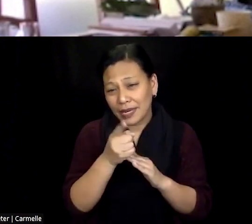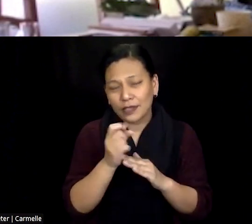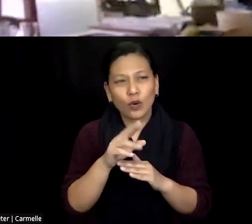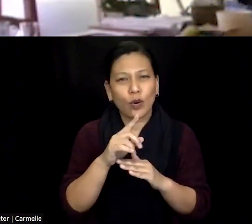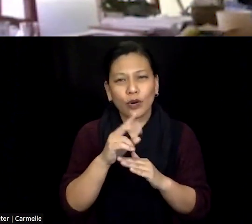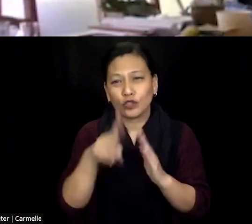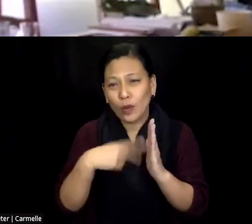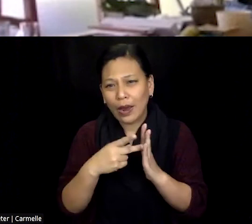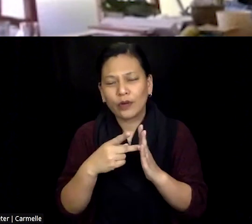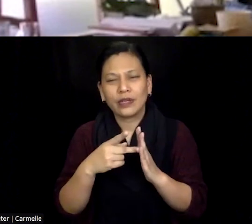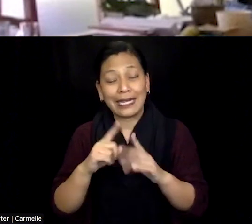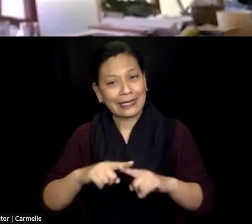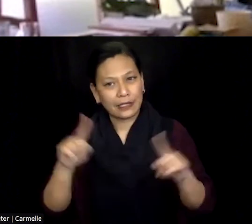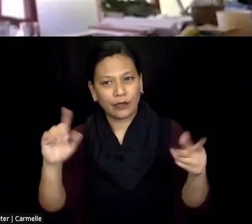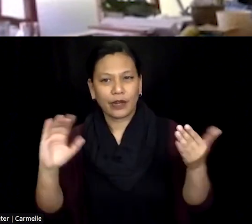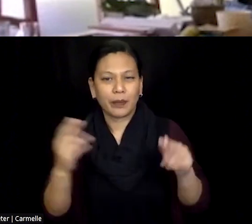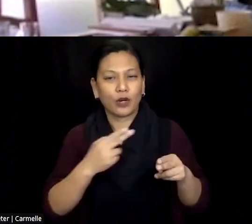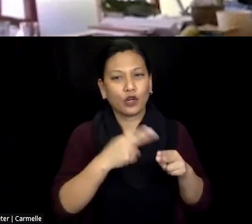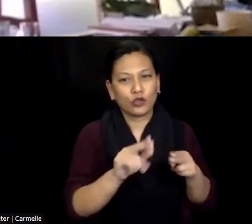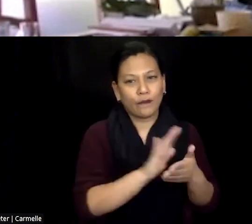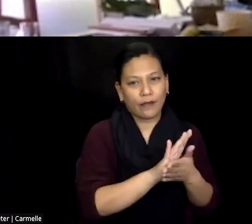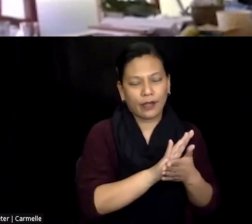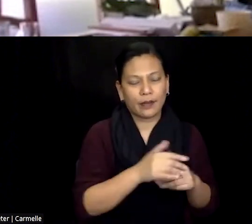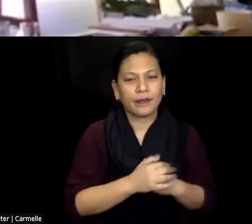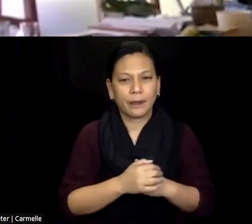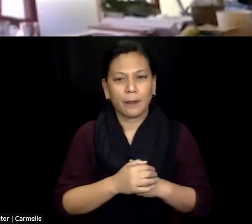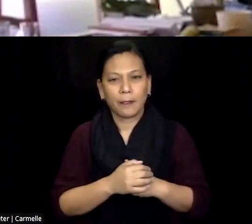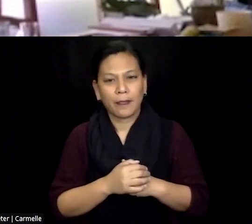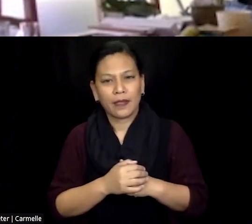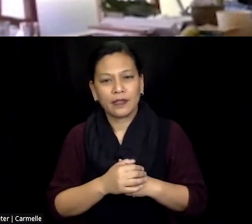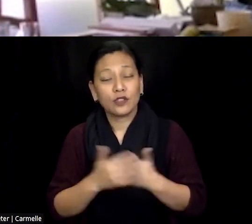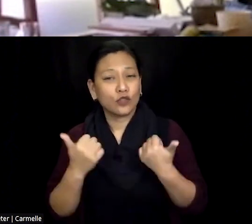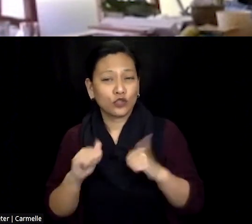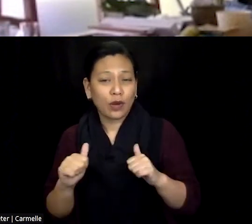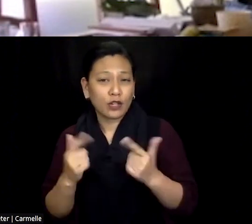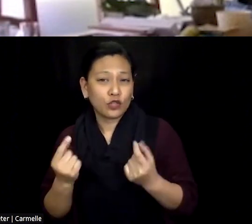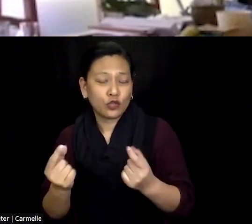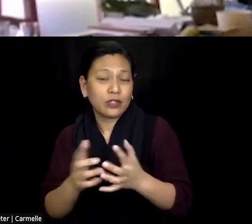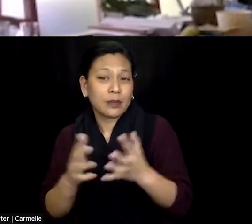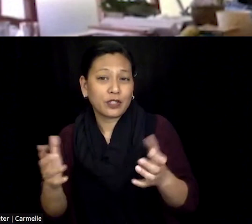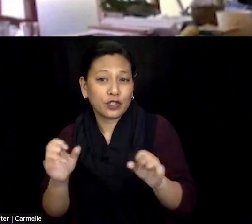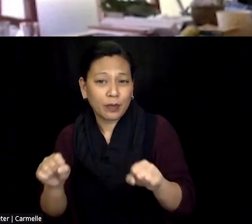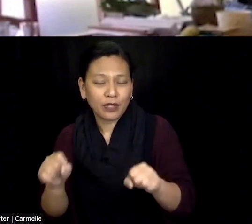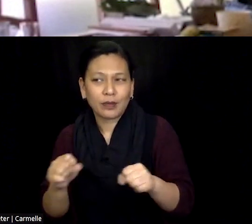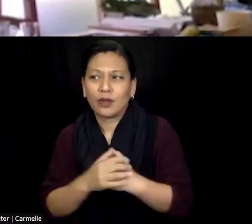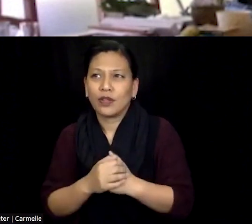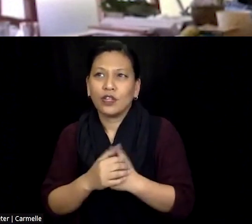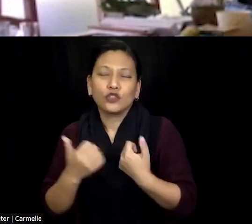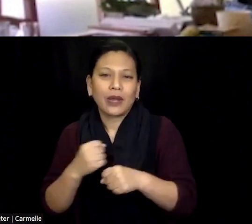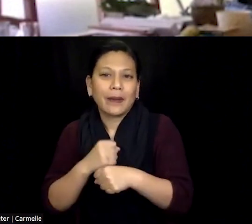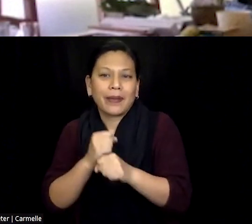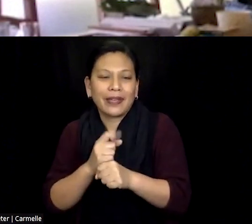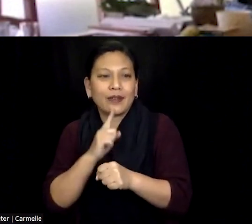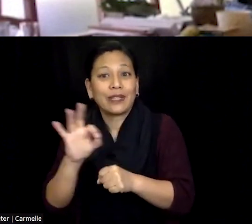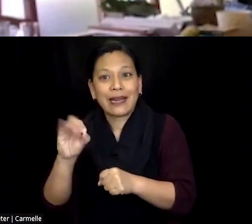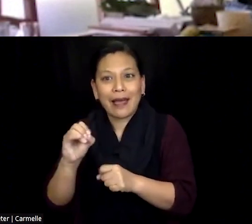11 minutes or, you know, 15 minutes. So I would say do as much as you can to make something that's 90